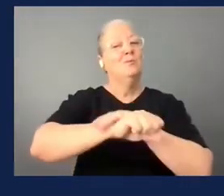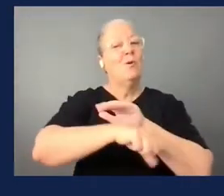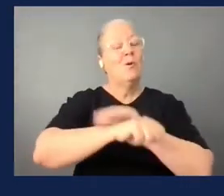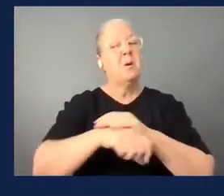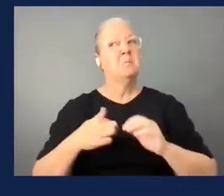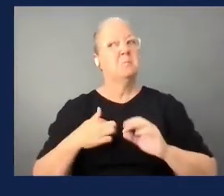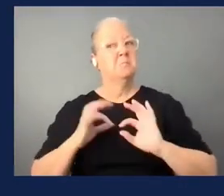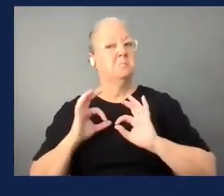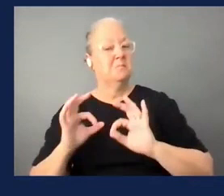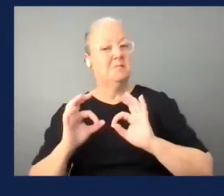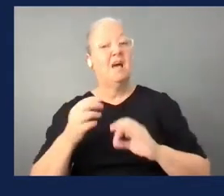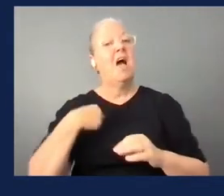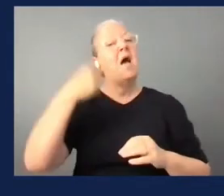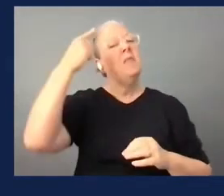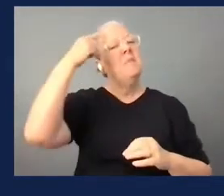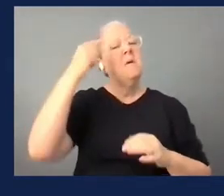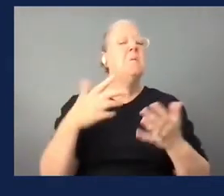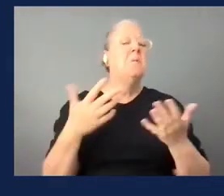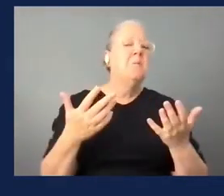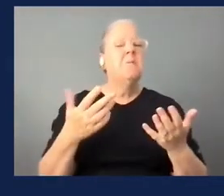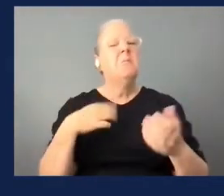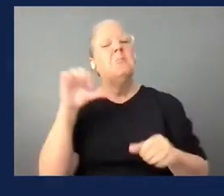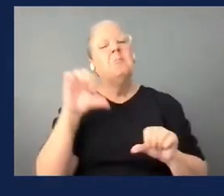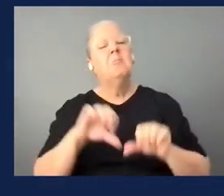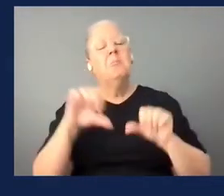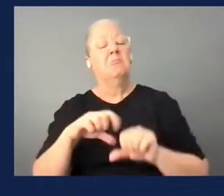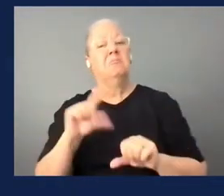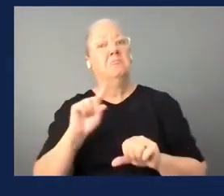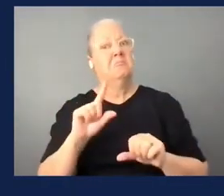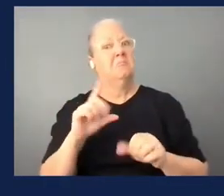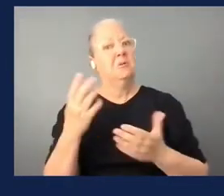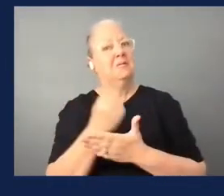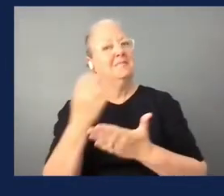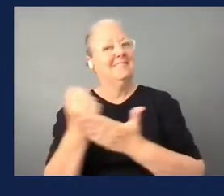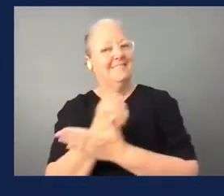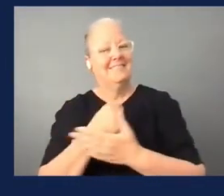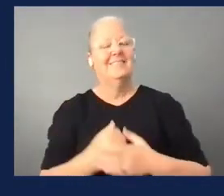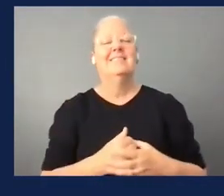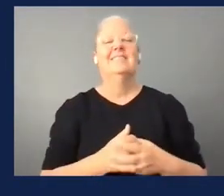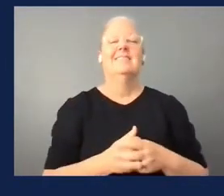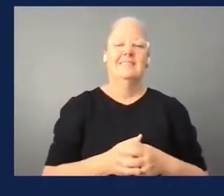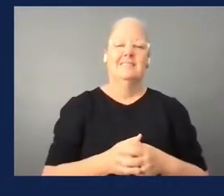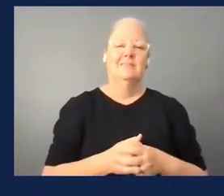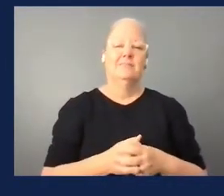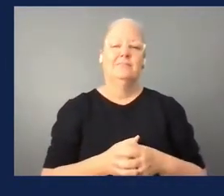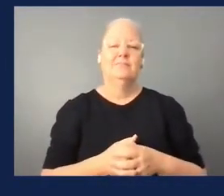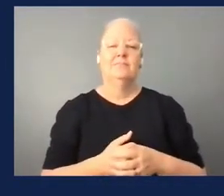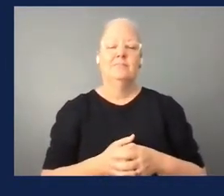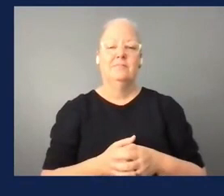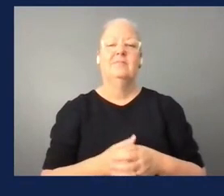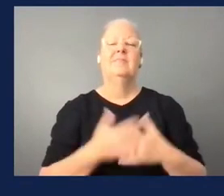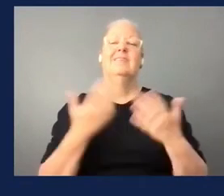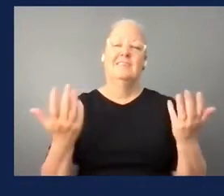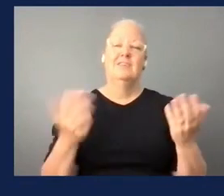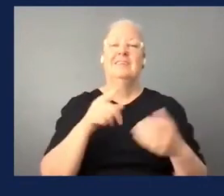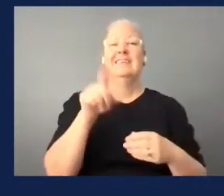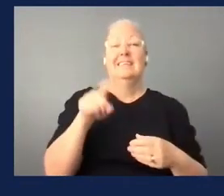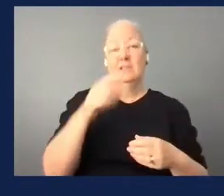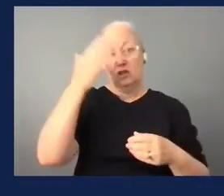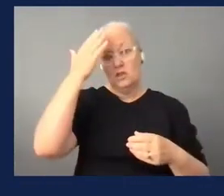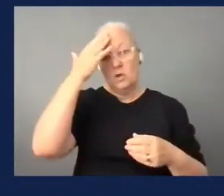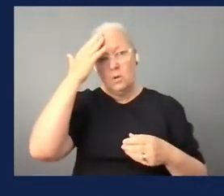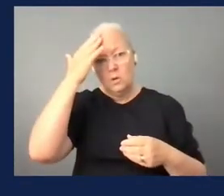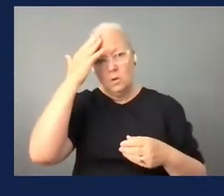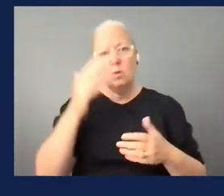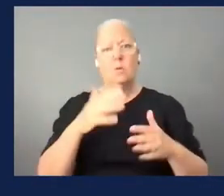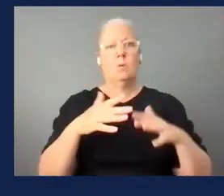as well. The info you need, well, basically, you need, of course, to know where the ground